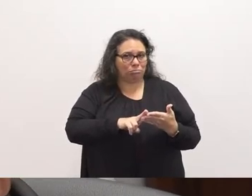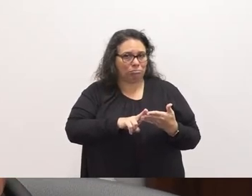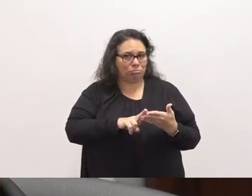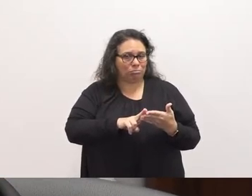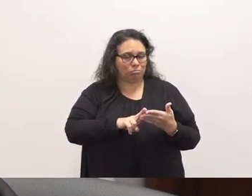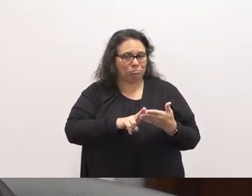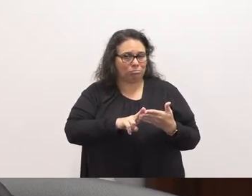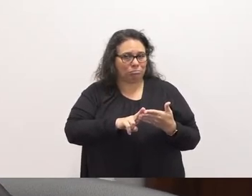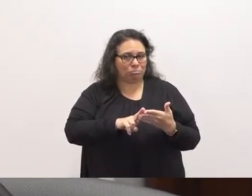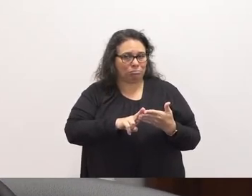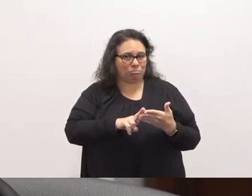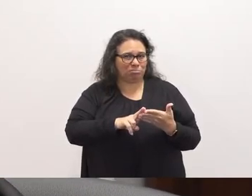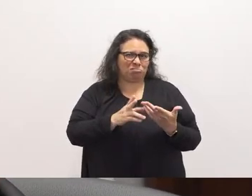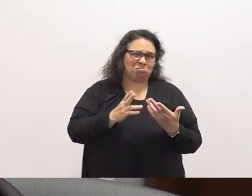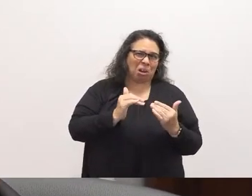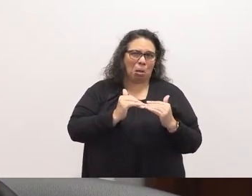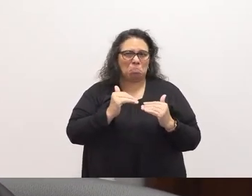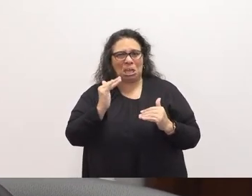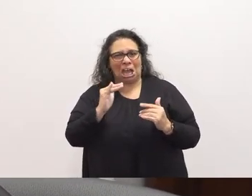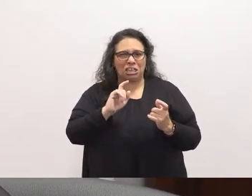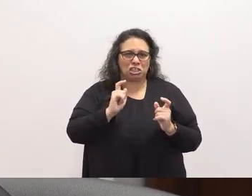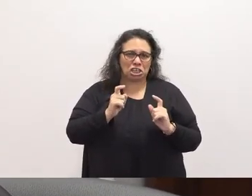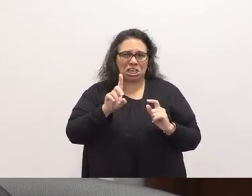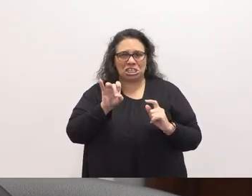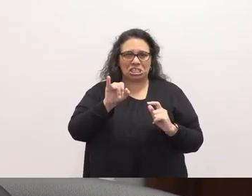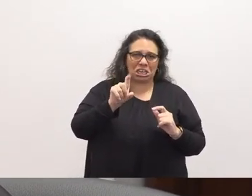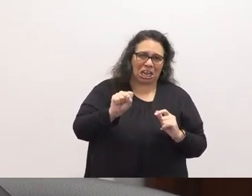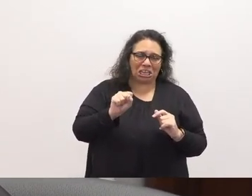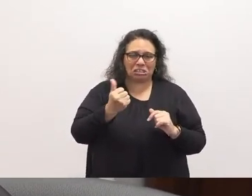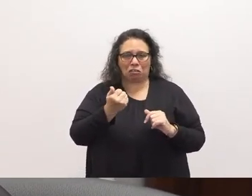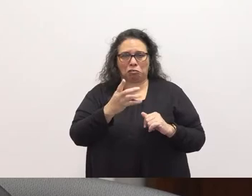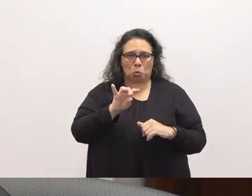beyond, you know, changing of dates, and there were, you know, a few other items,